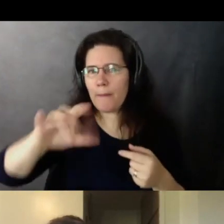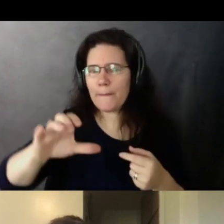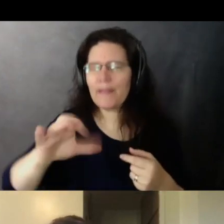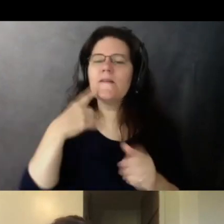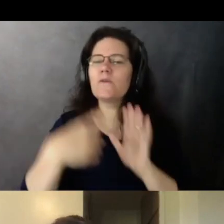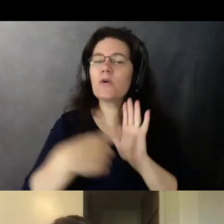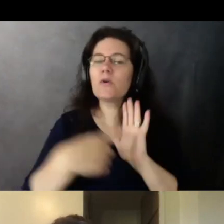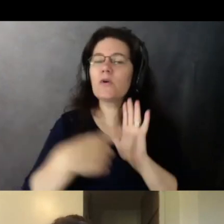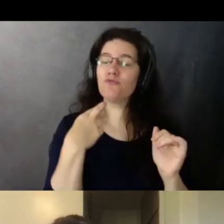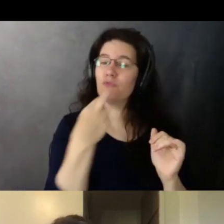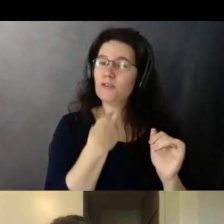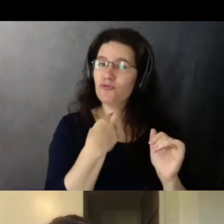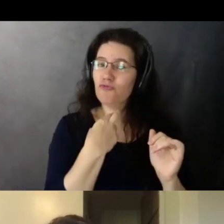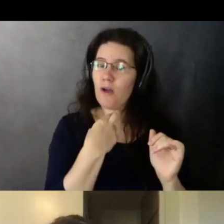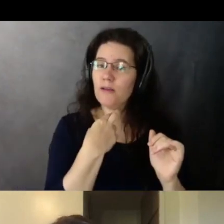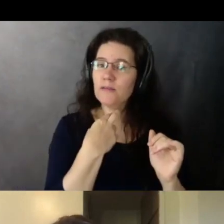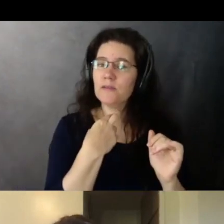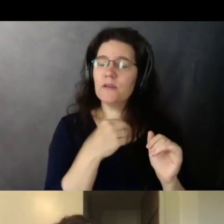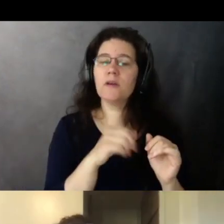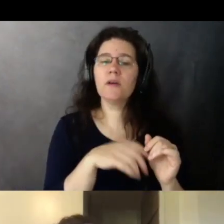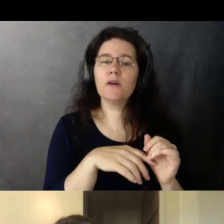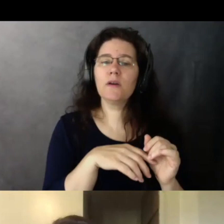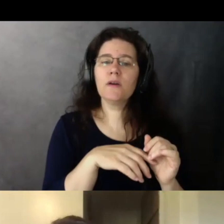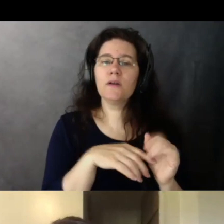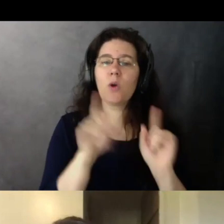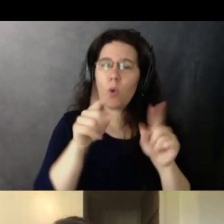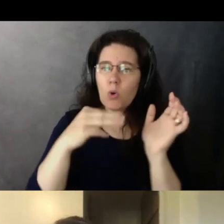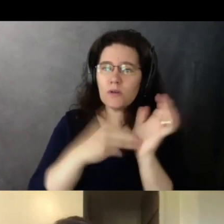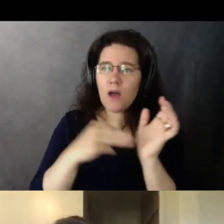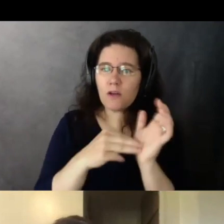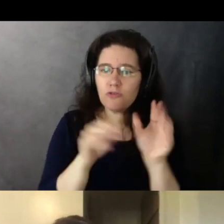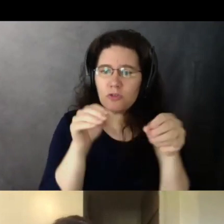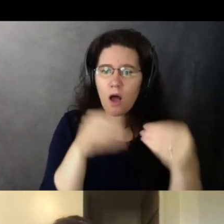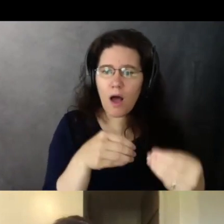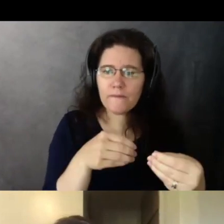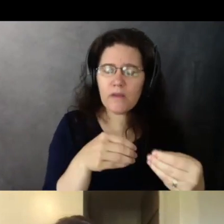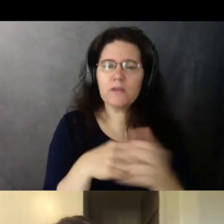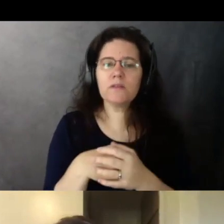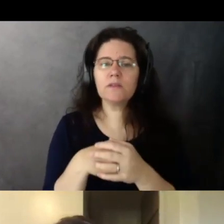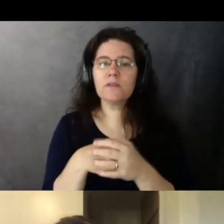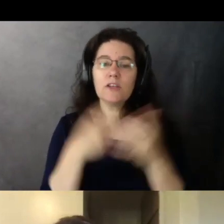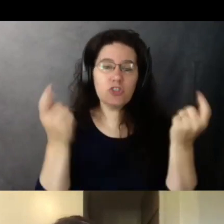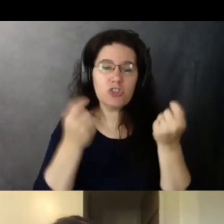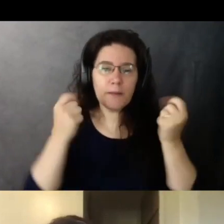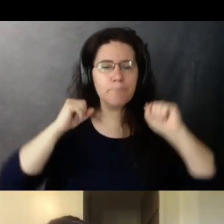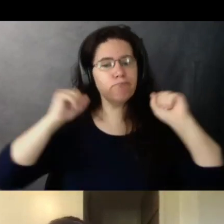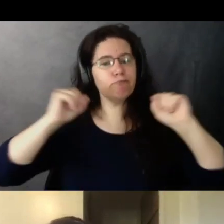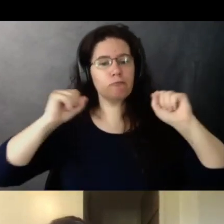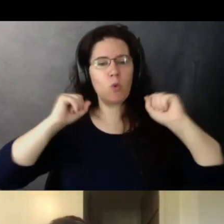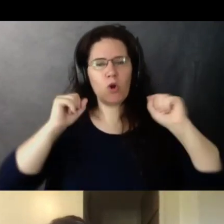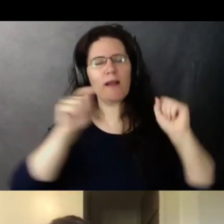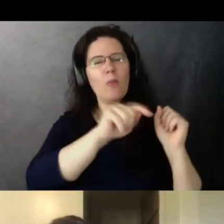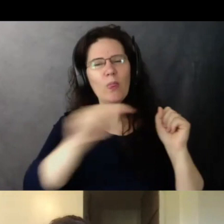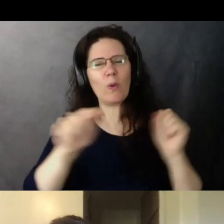restaurants, theaters, doctors' offices, fitness clubs, and other